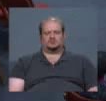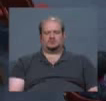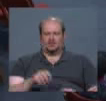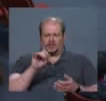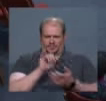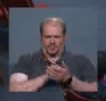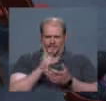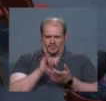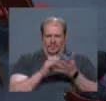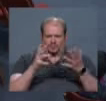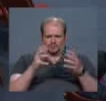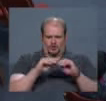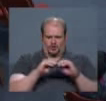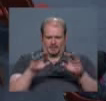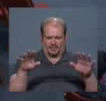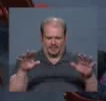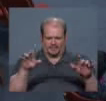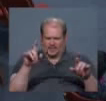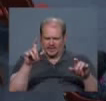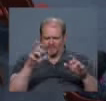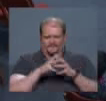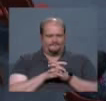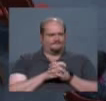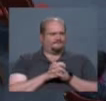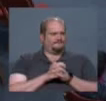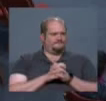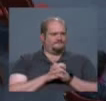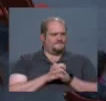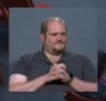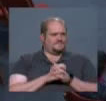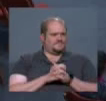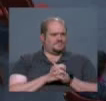Is this the one that was already passed out?